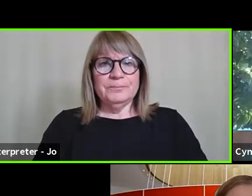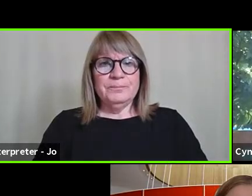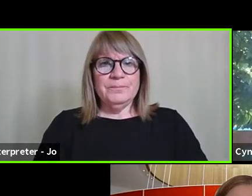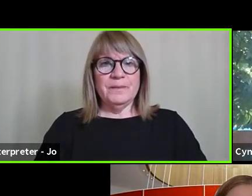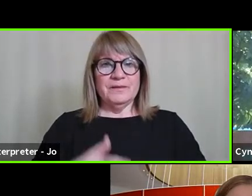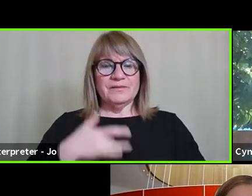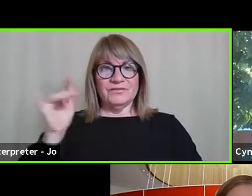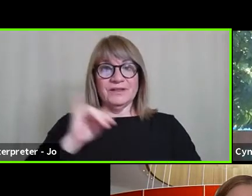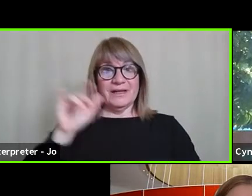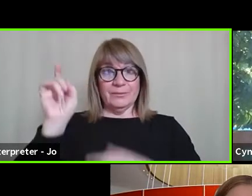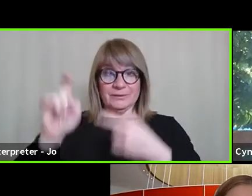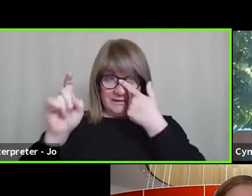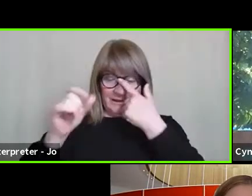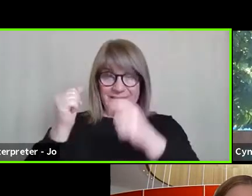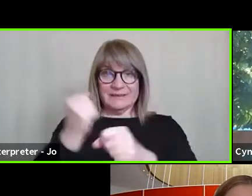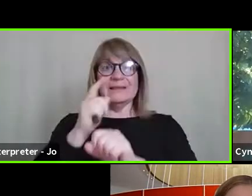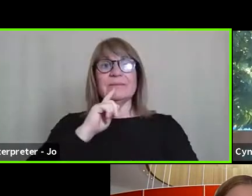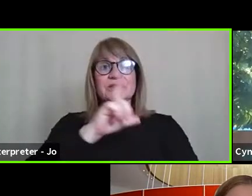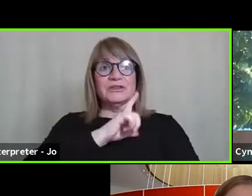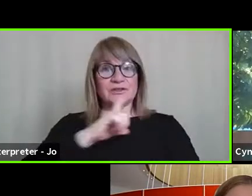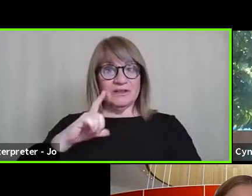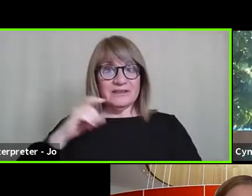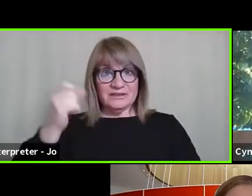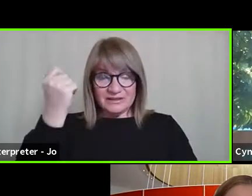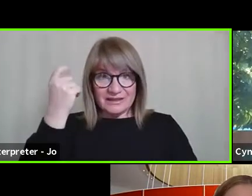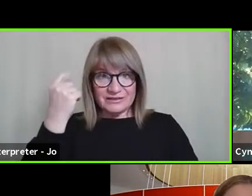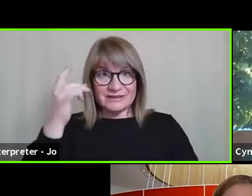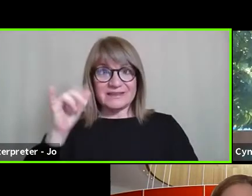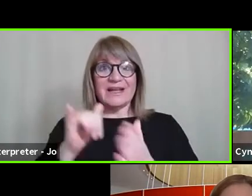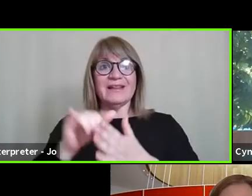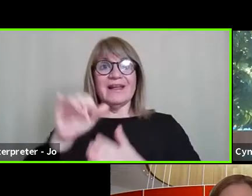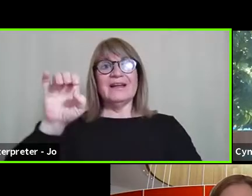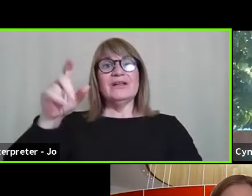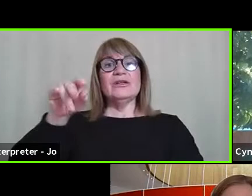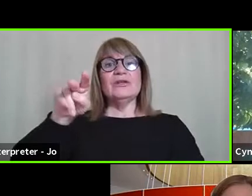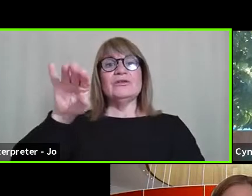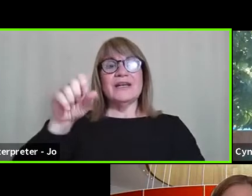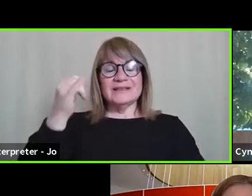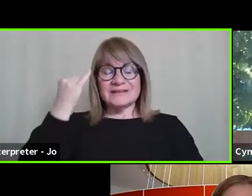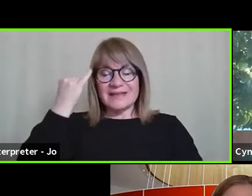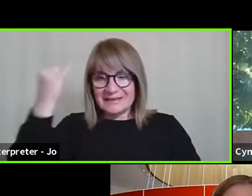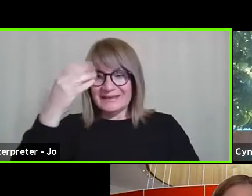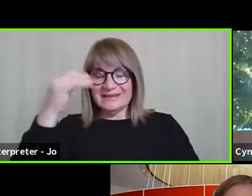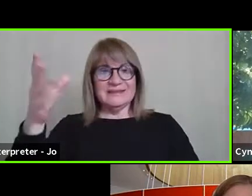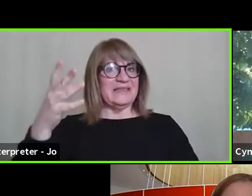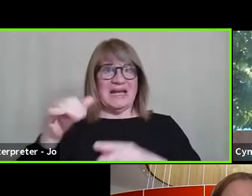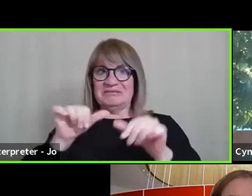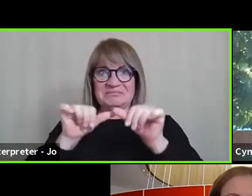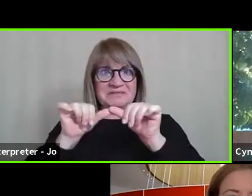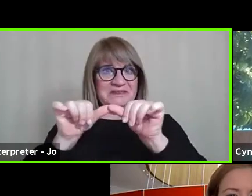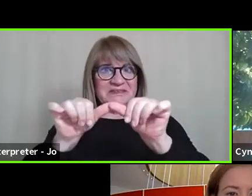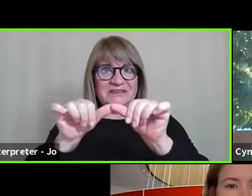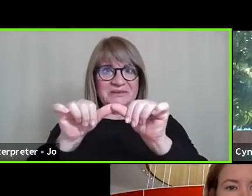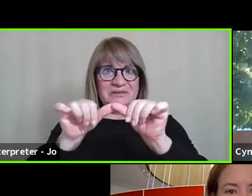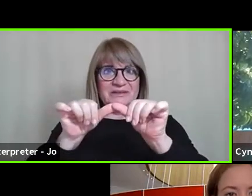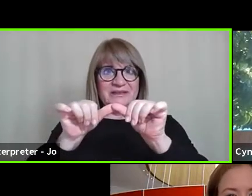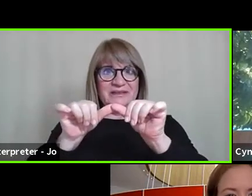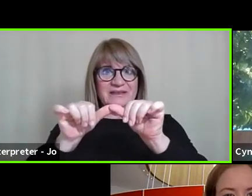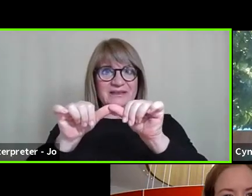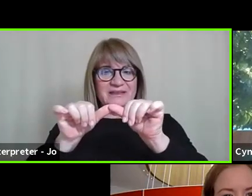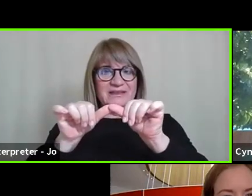legislature understood that eugenics ideologies and practices continue to seep into state